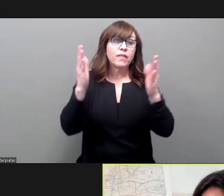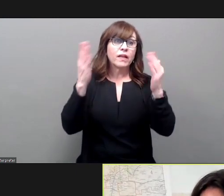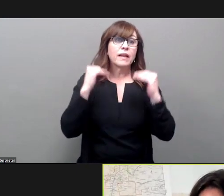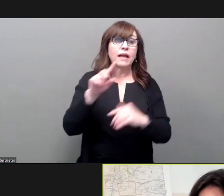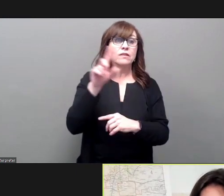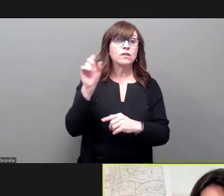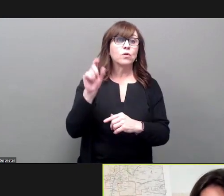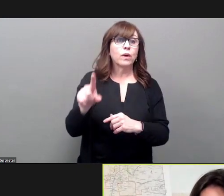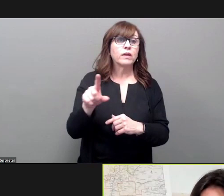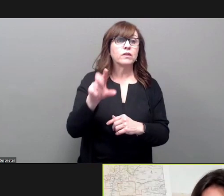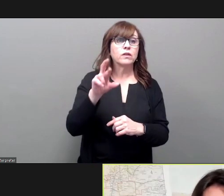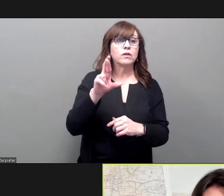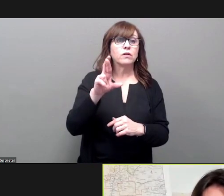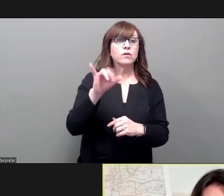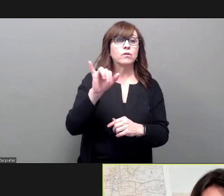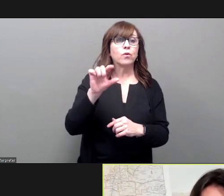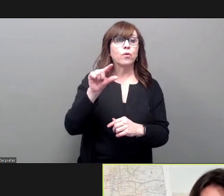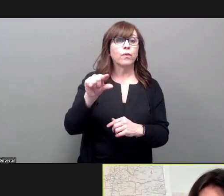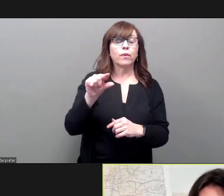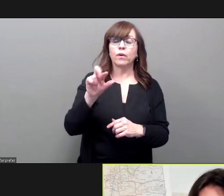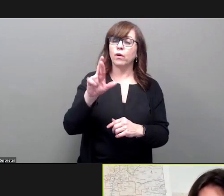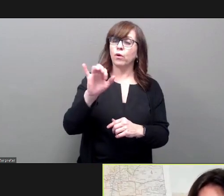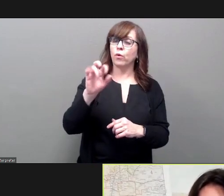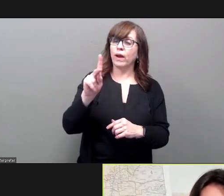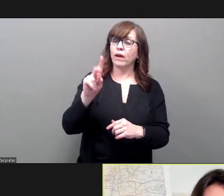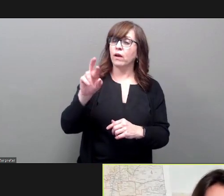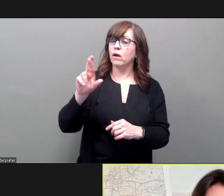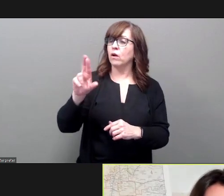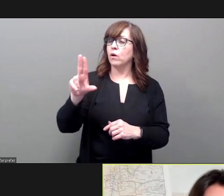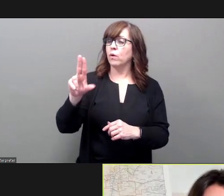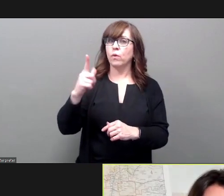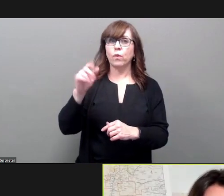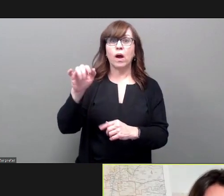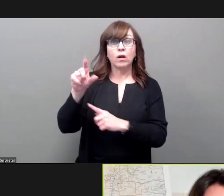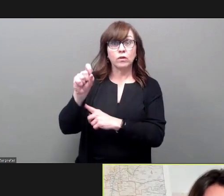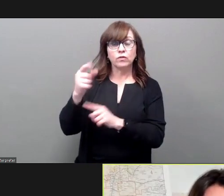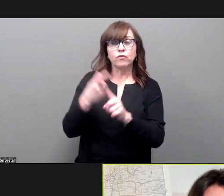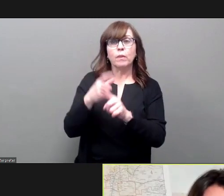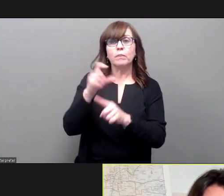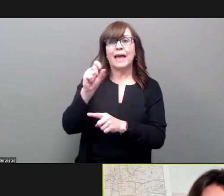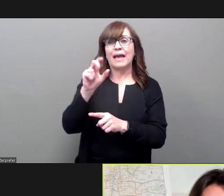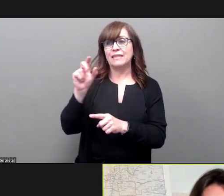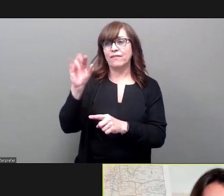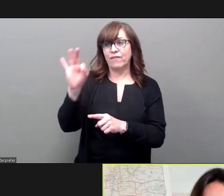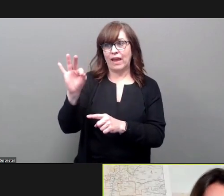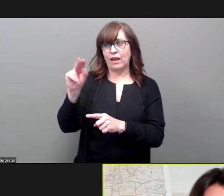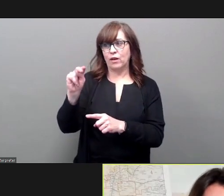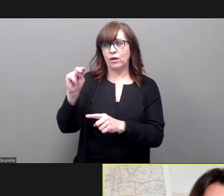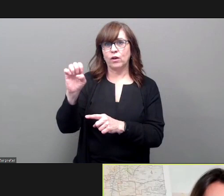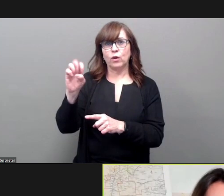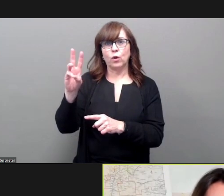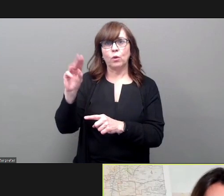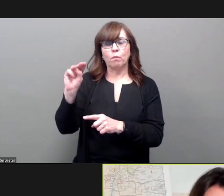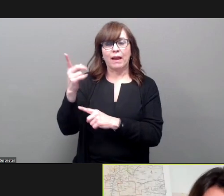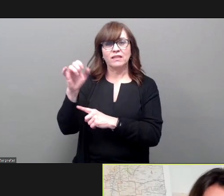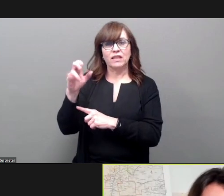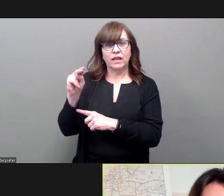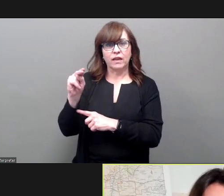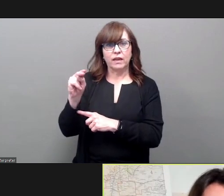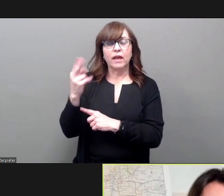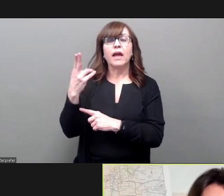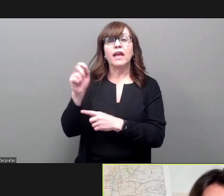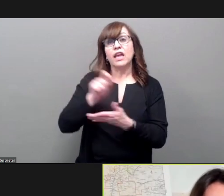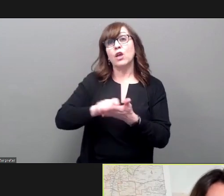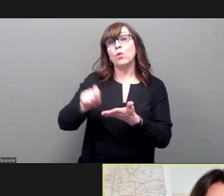if Rick Ruggles from the Santa Fe New Mexican is on, then he has the next question he wrote in. After that, I see that there are